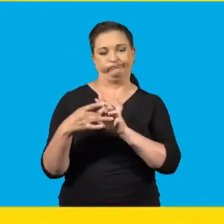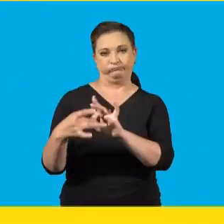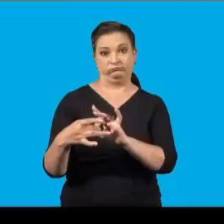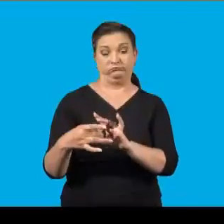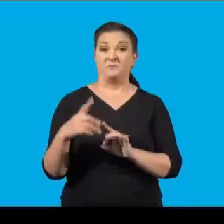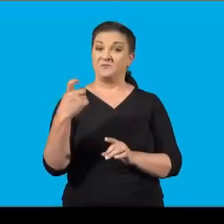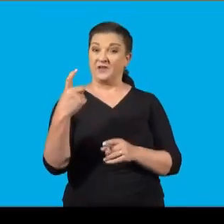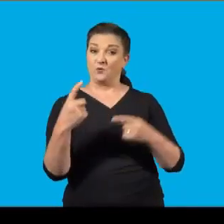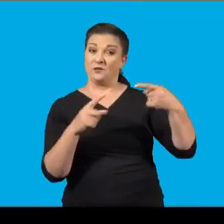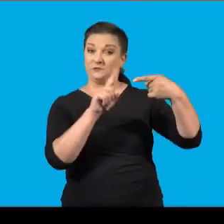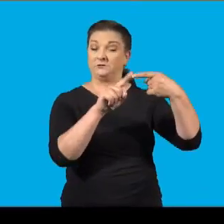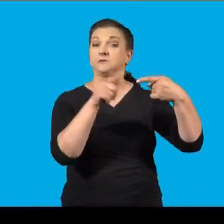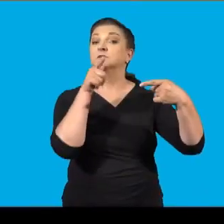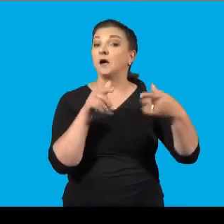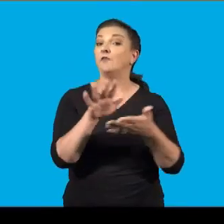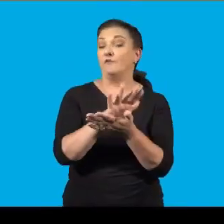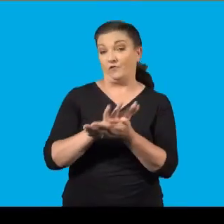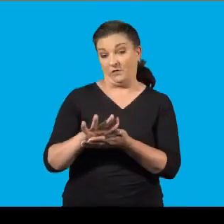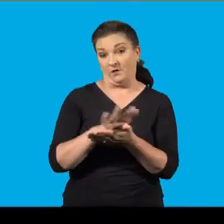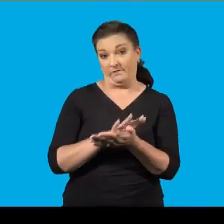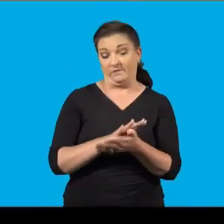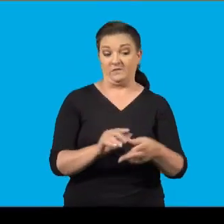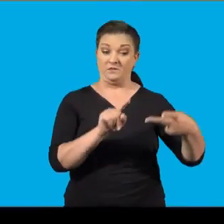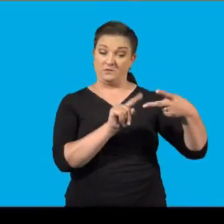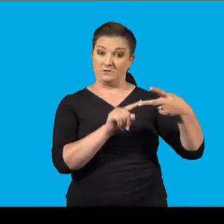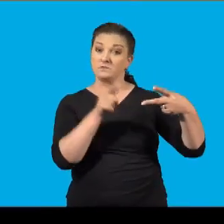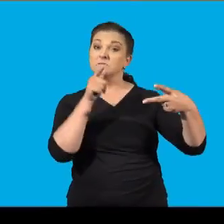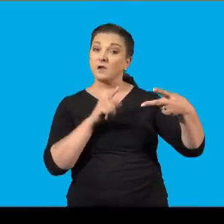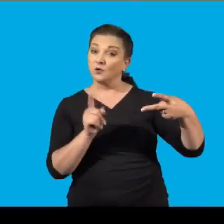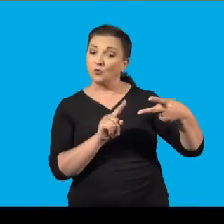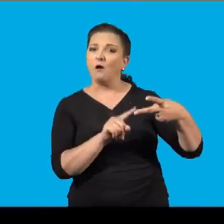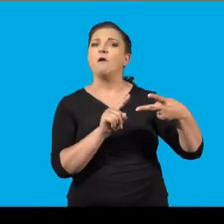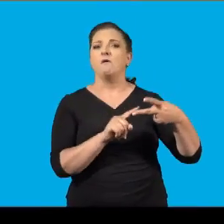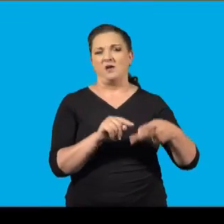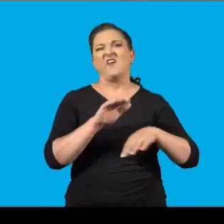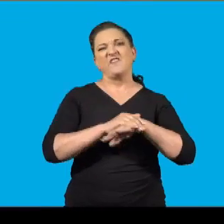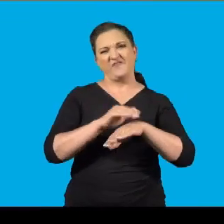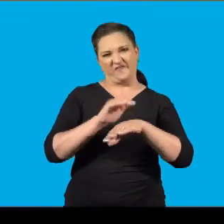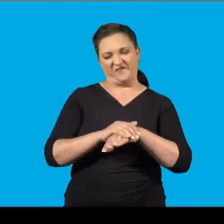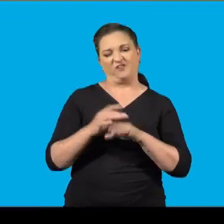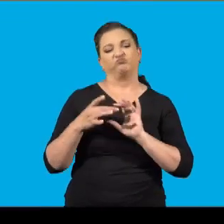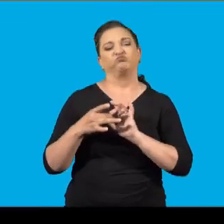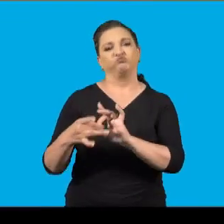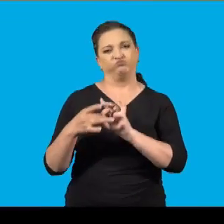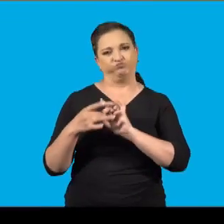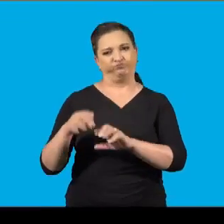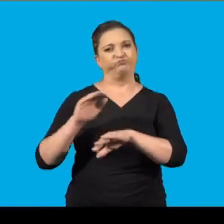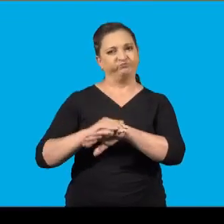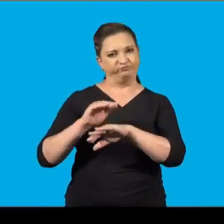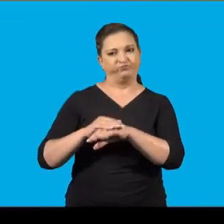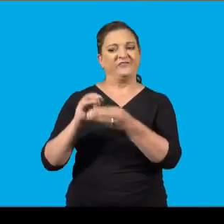says forgiveness. That's very important. And this one speaks of friendly relations